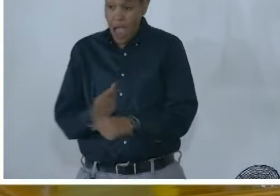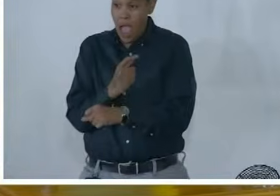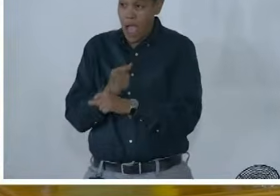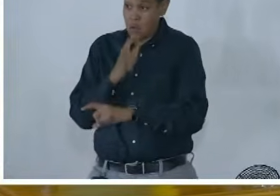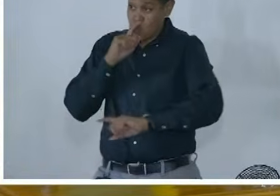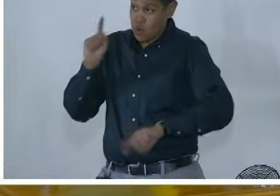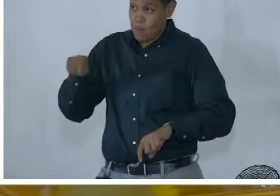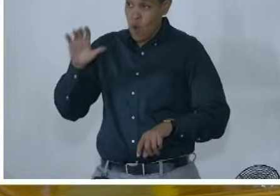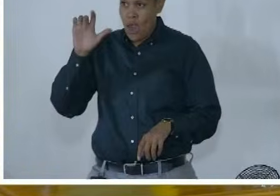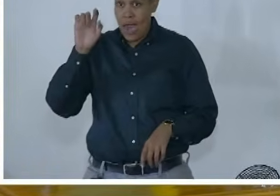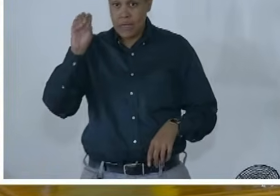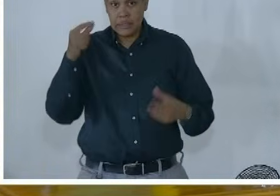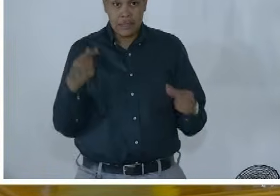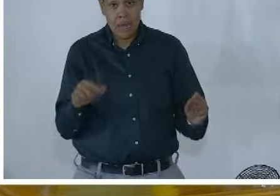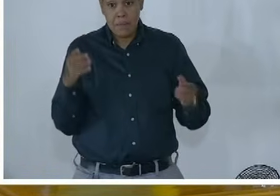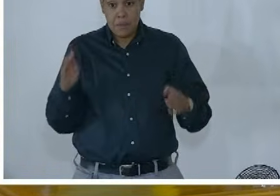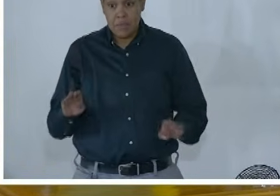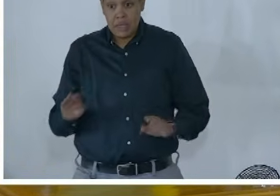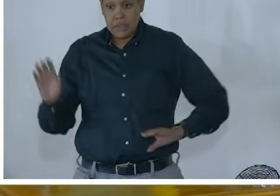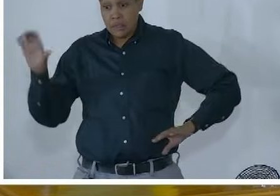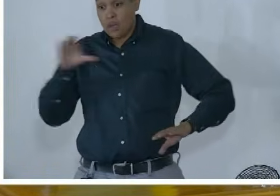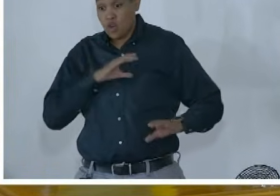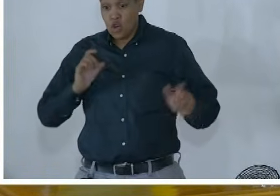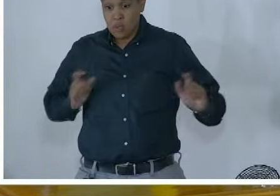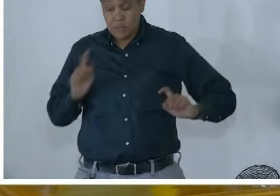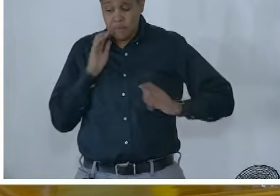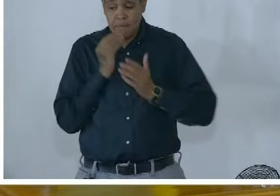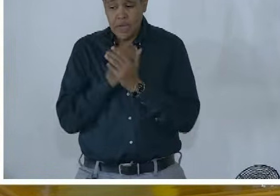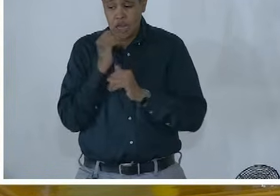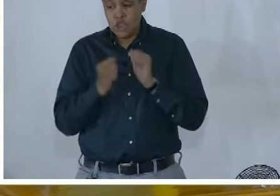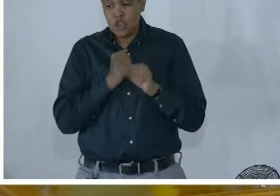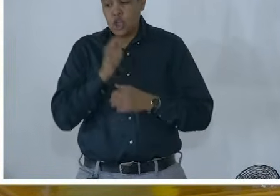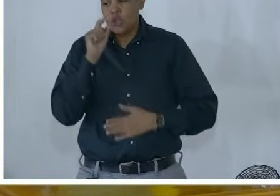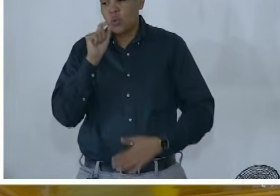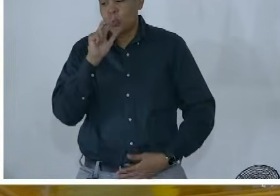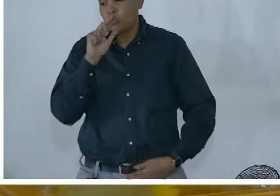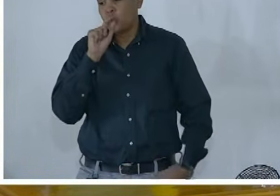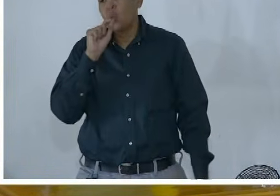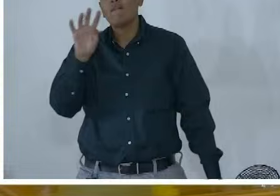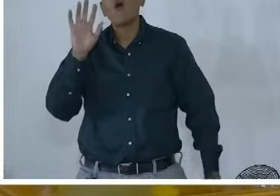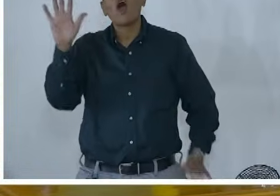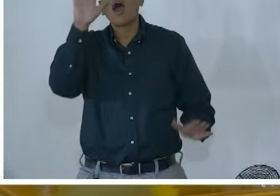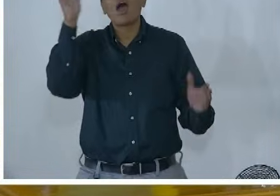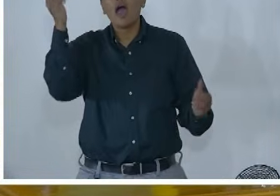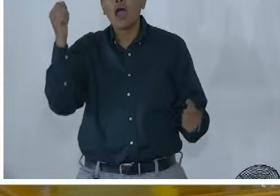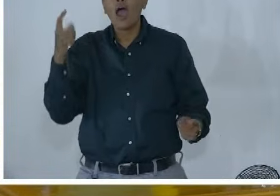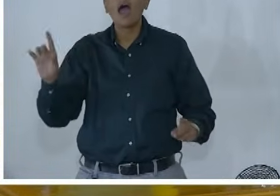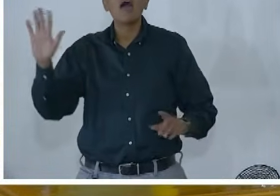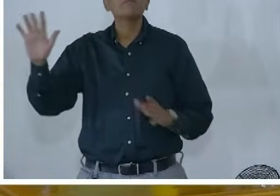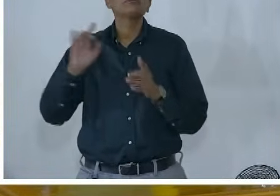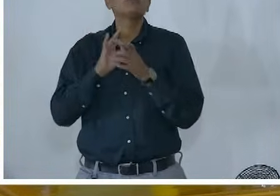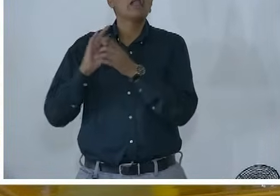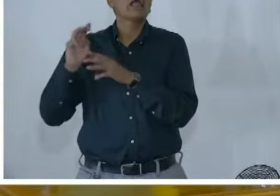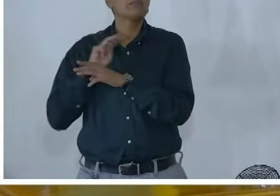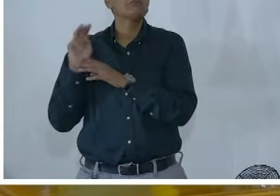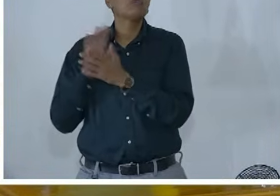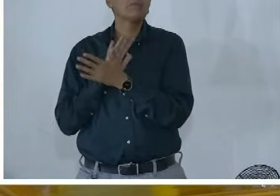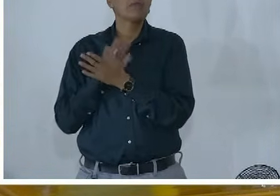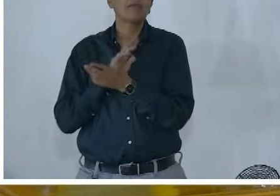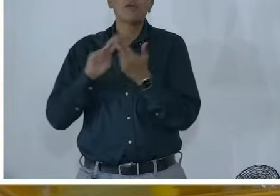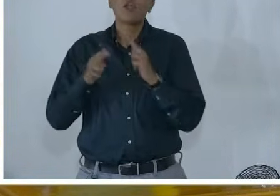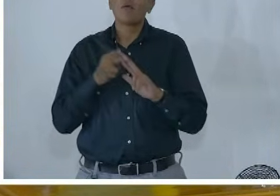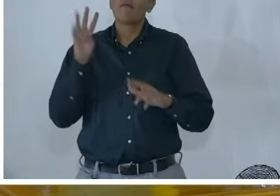Report of the Casino Gaming Commission for the financial year 2023-2024 and its related Ministry Paper